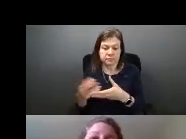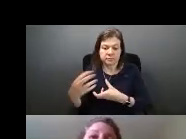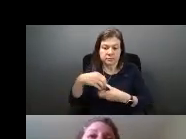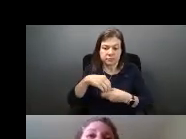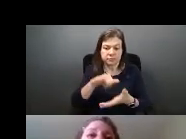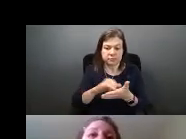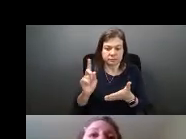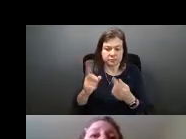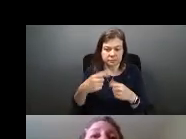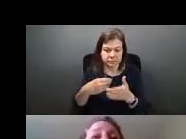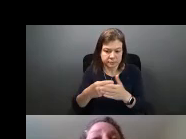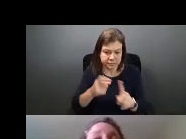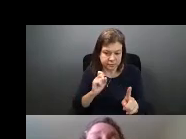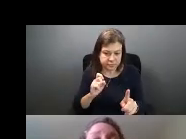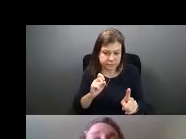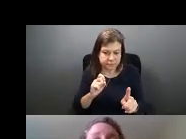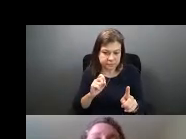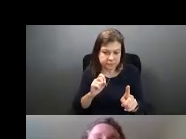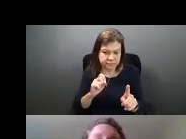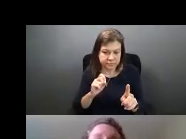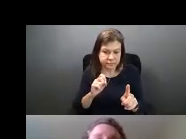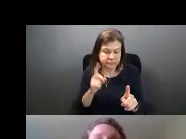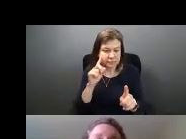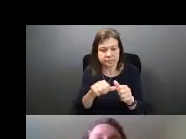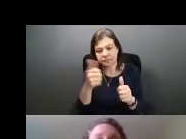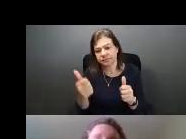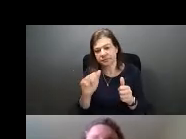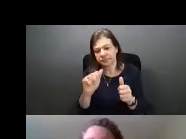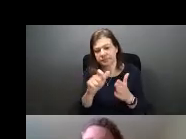money in the other amount column.